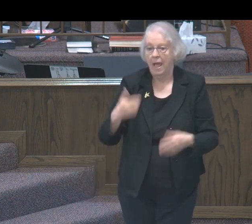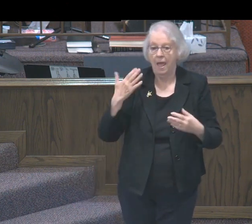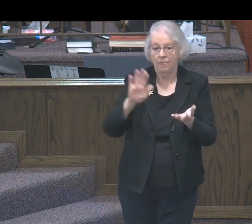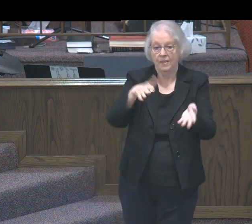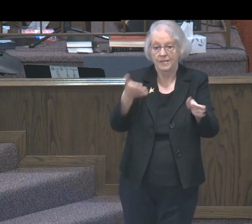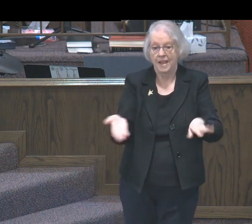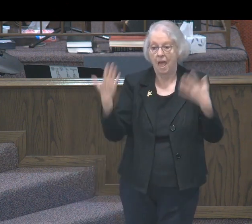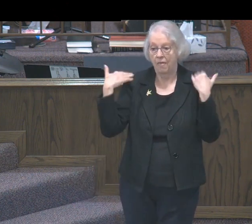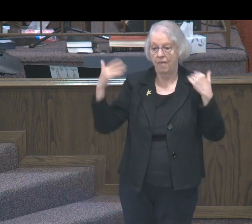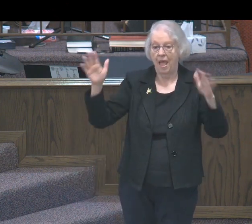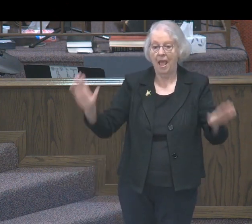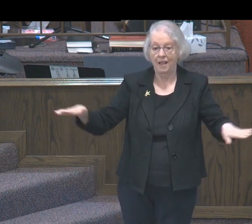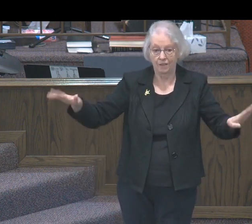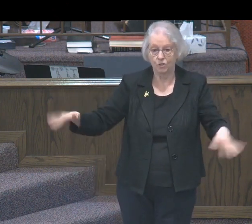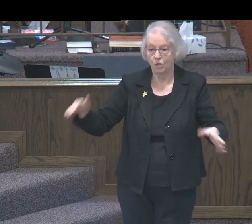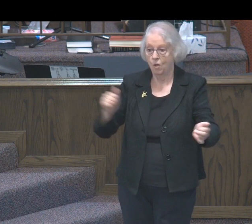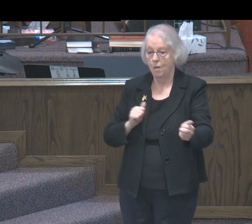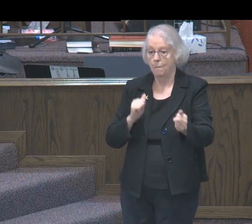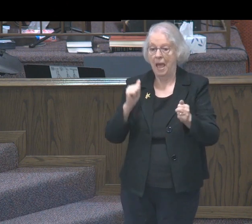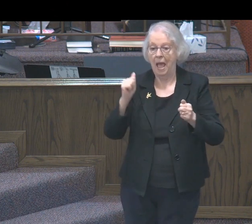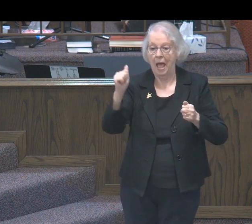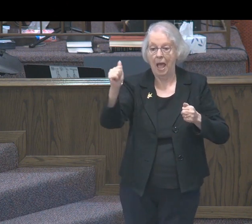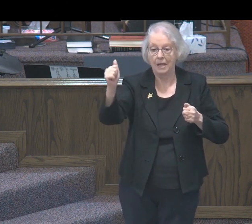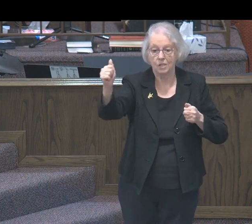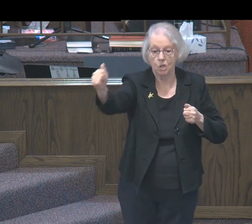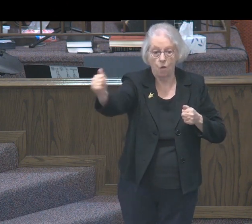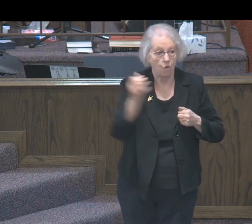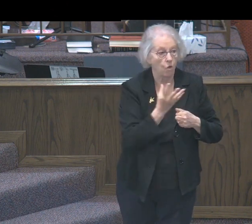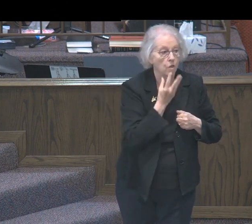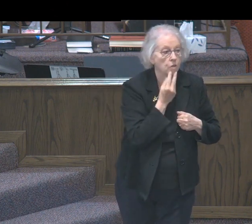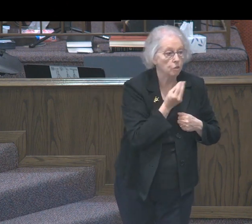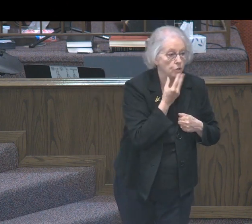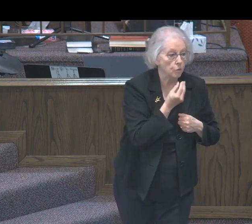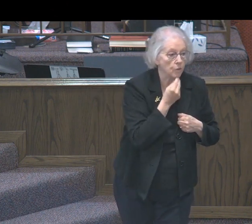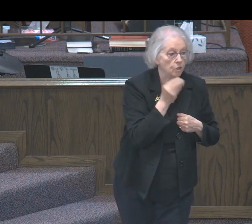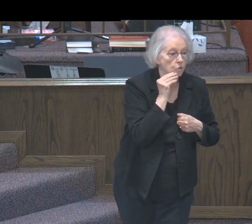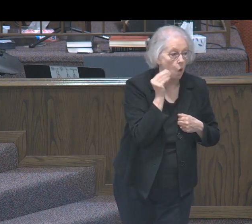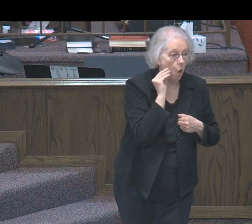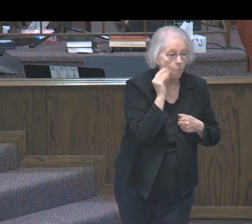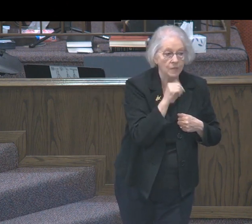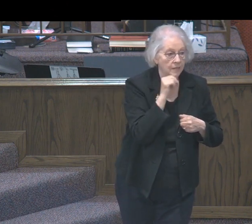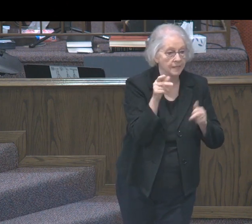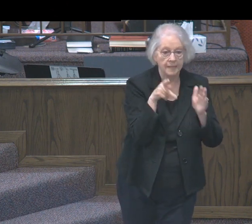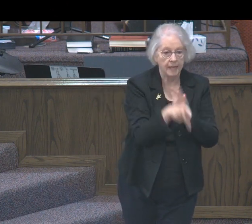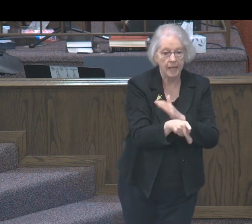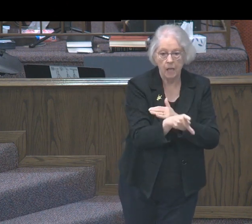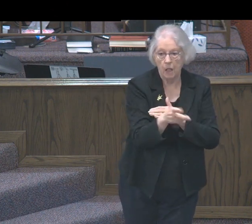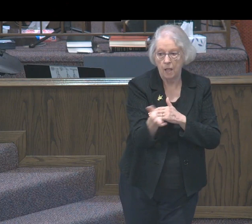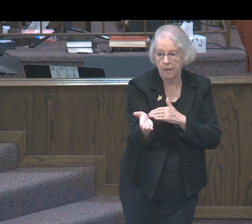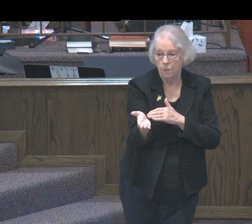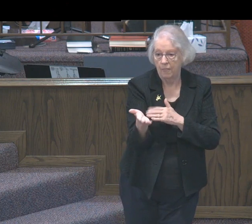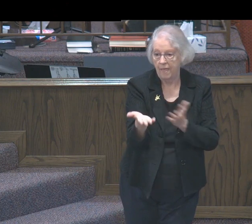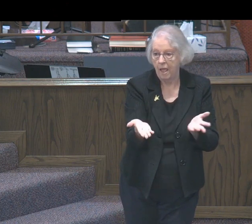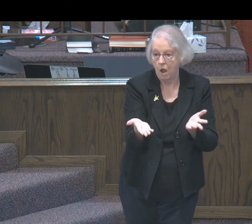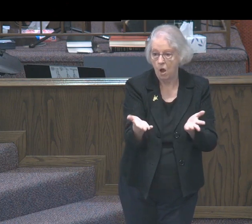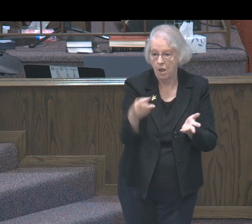they gathered together for the Passover, everything that was said, everything that was acted out, all of